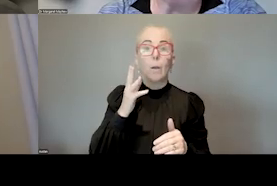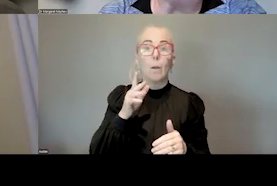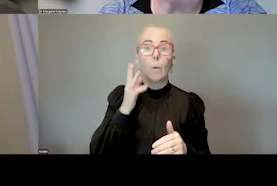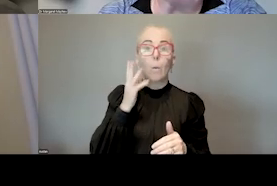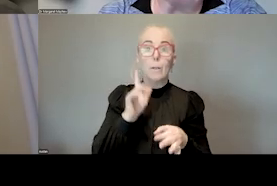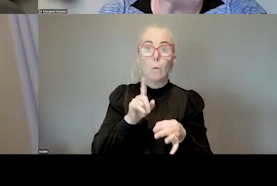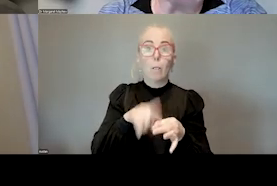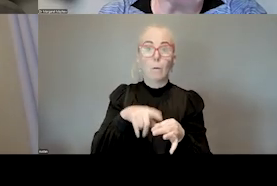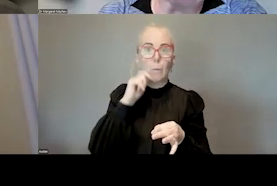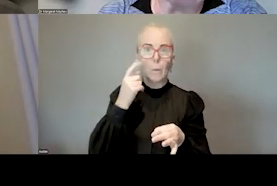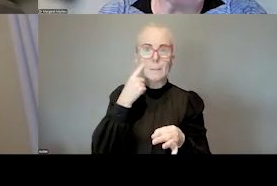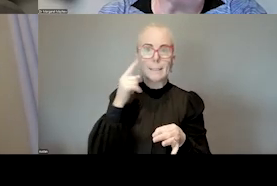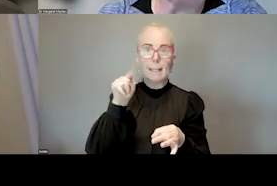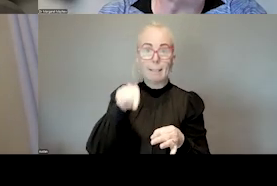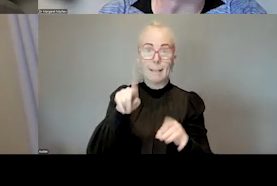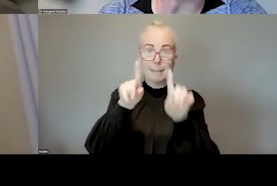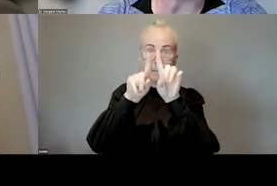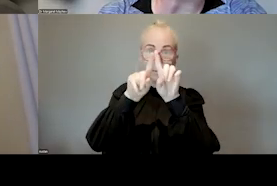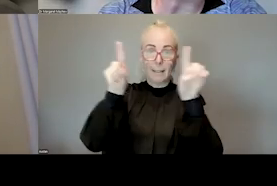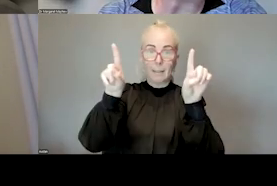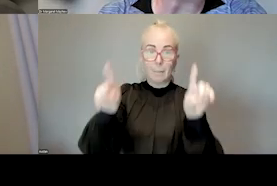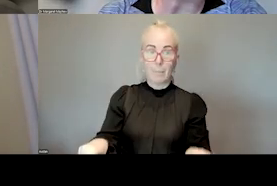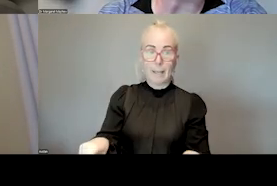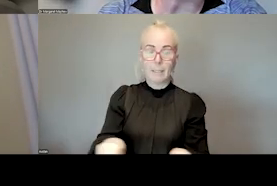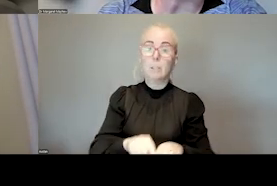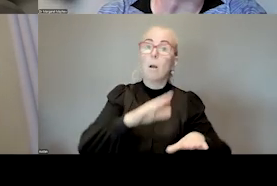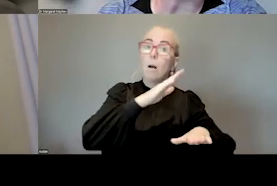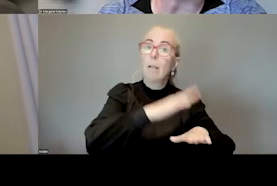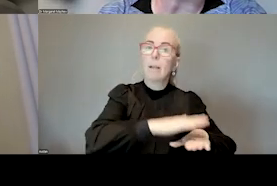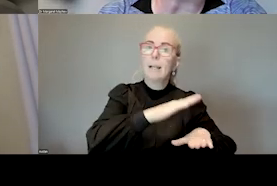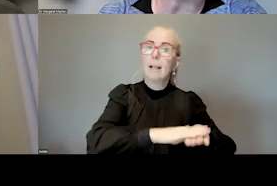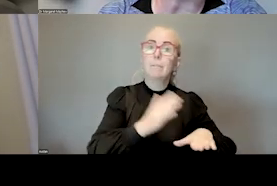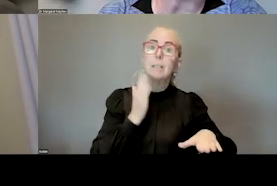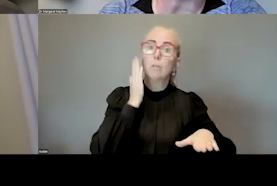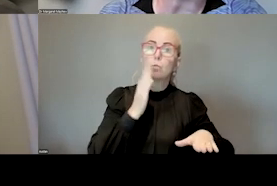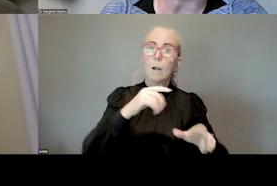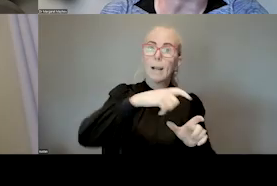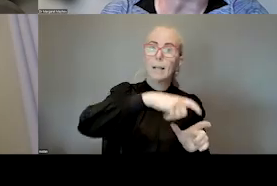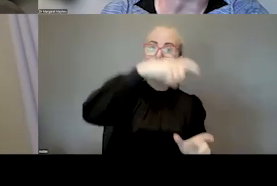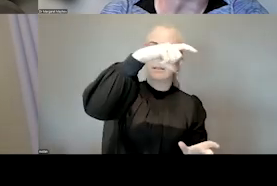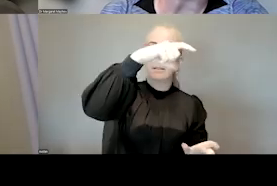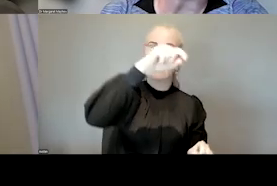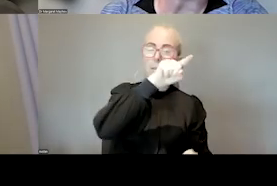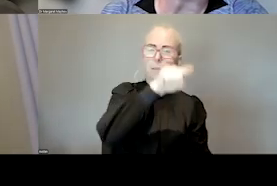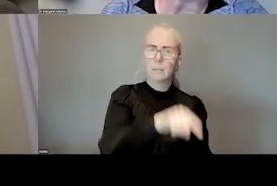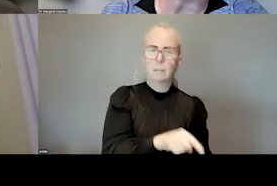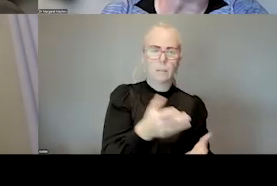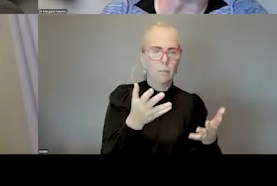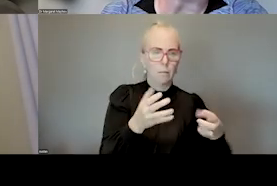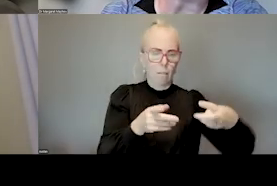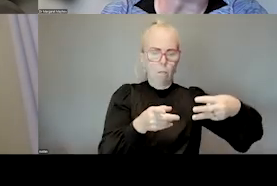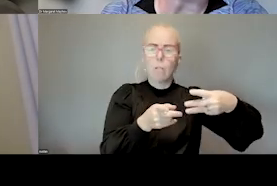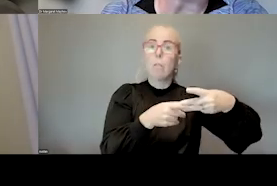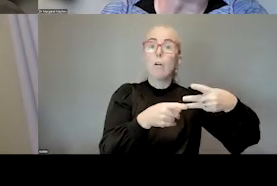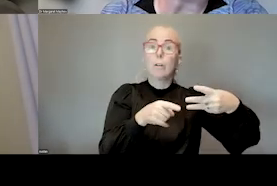Hmm. The first thing you want to do is we'll go to the left. There is a grey bar. and we're just looking for the third one down. So